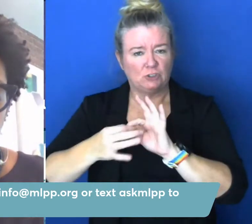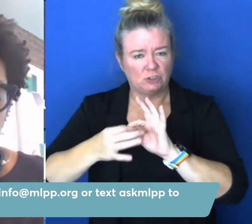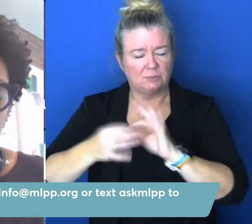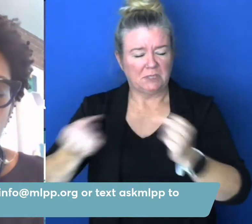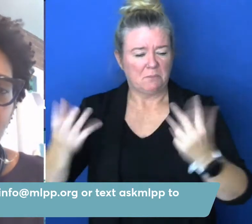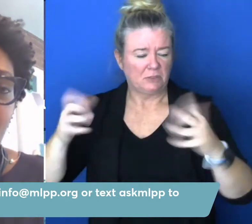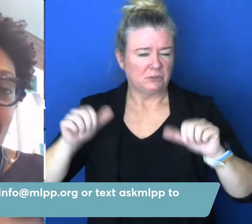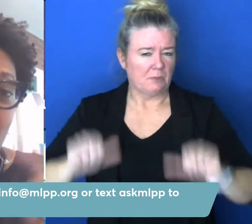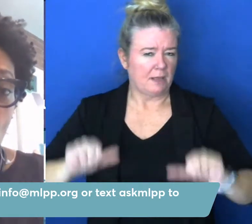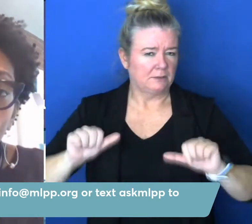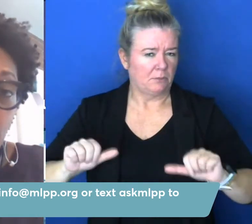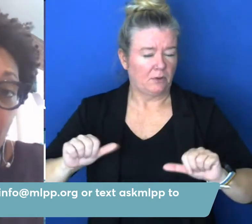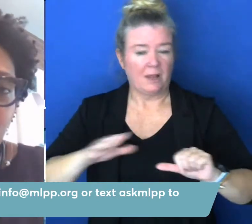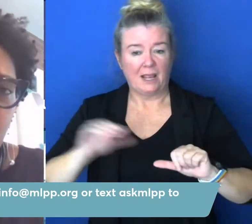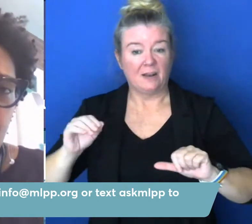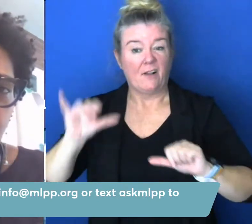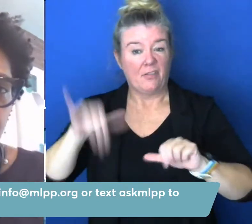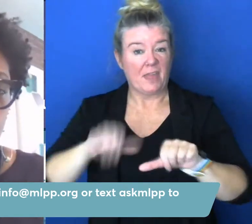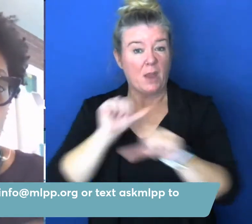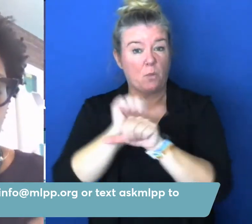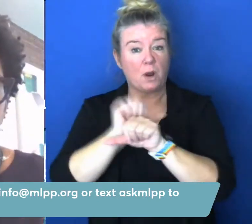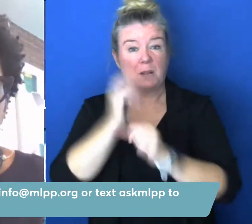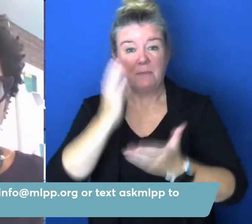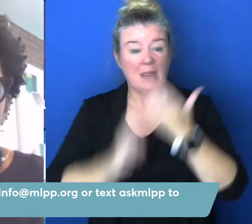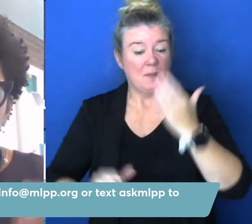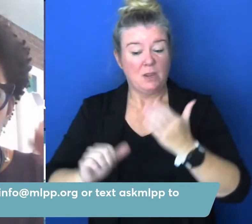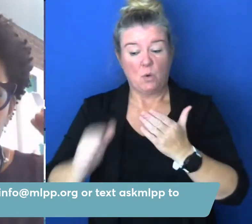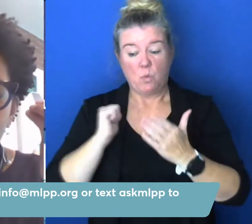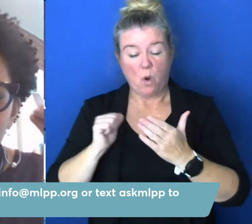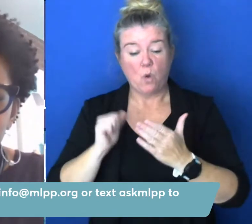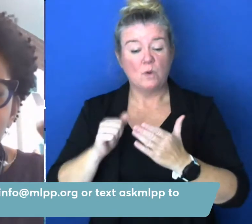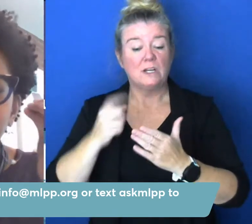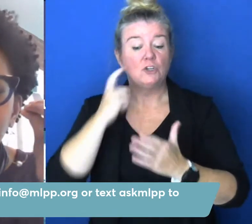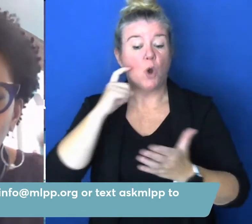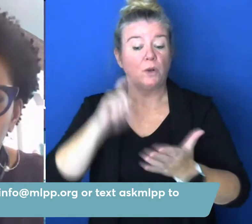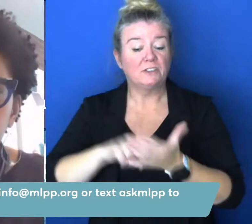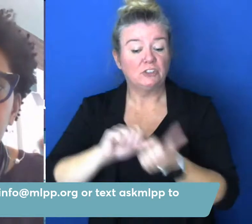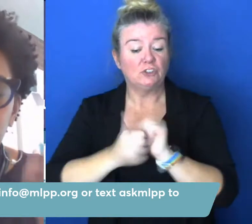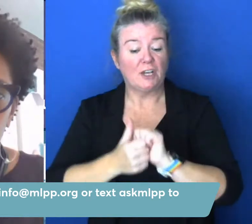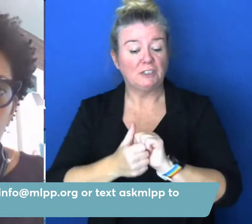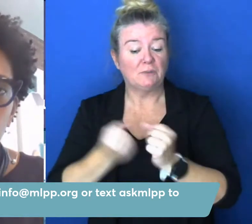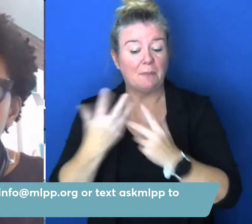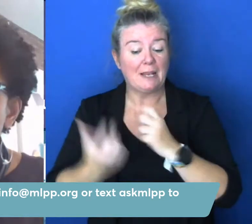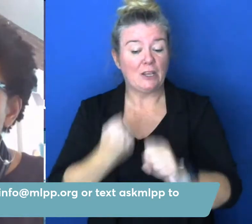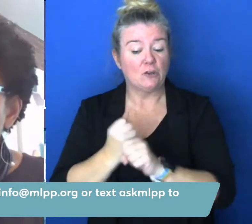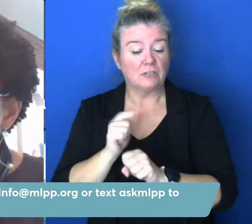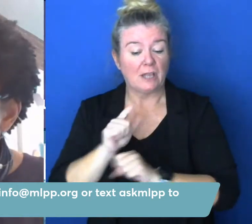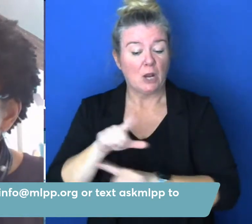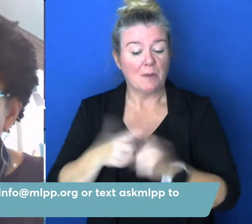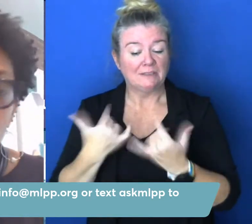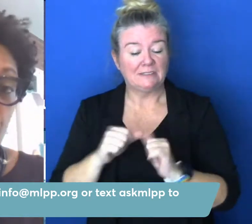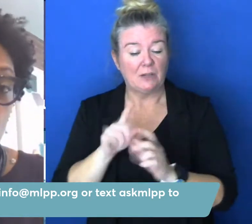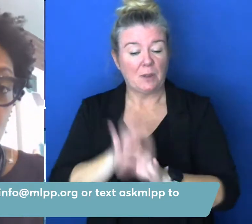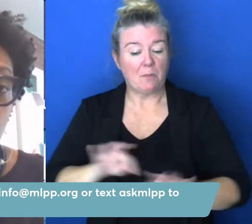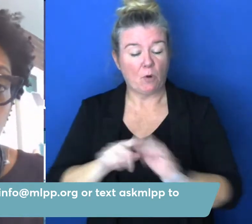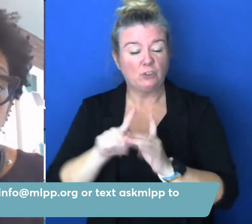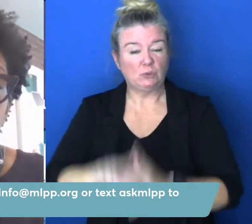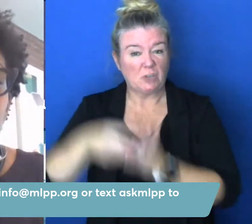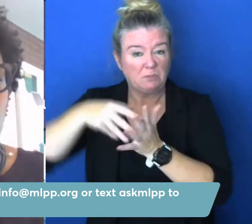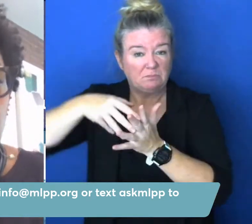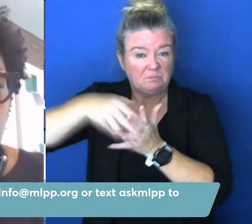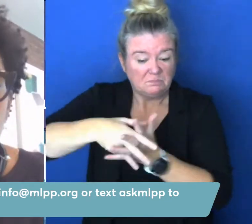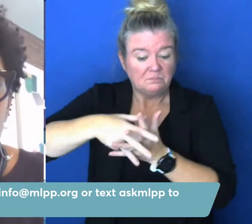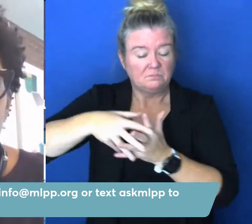as possible. And that work may not bear fruit for years, but it is an important element that we cannot